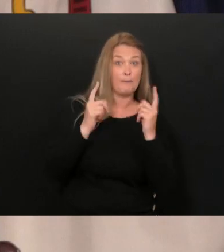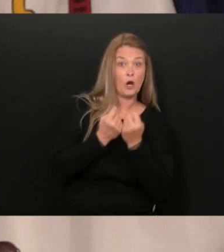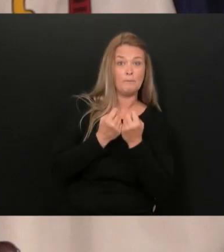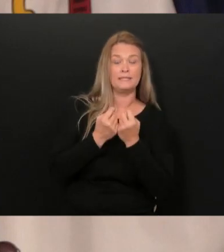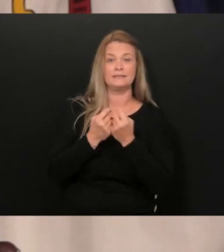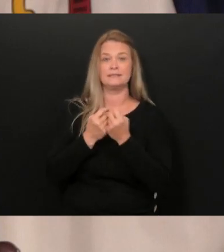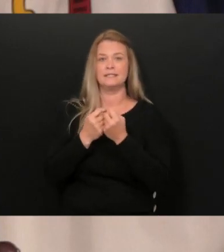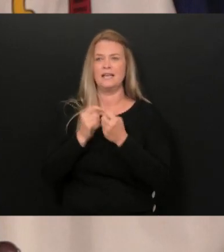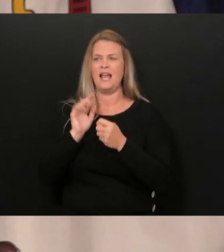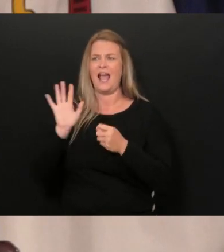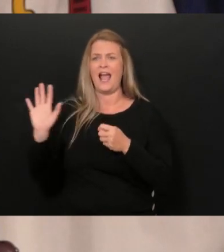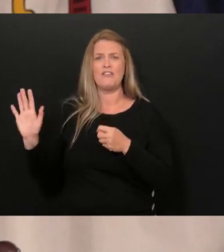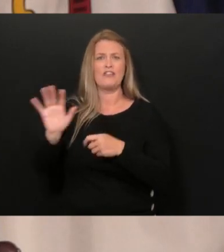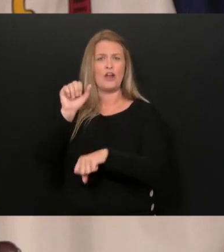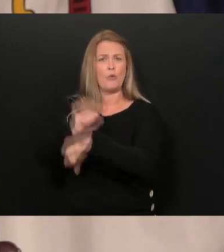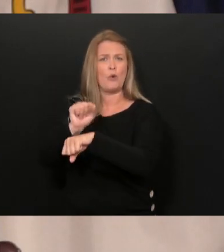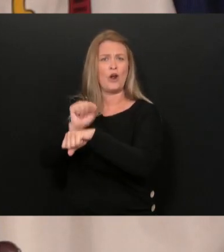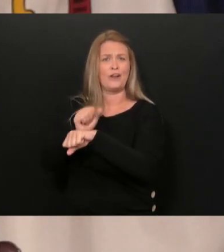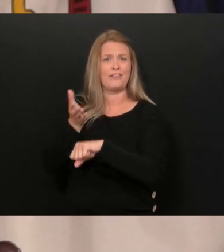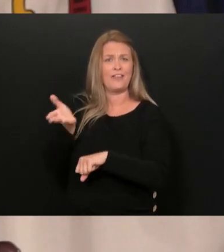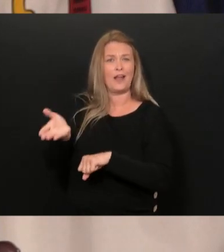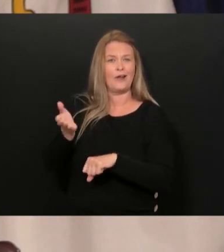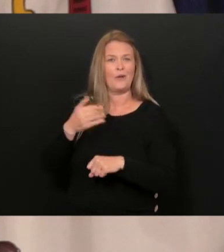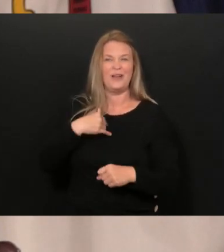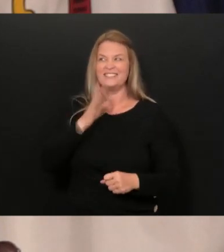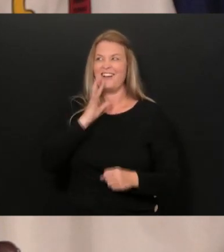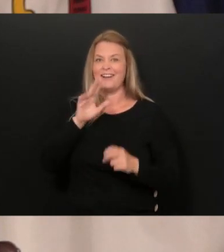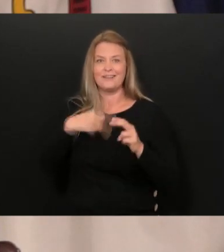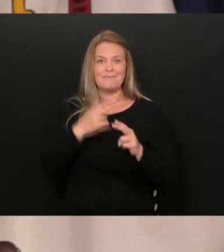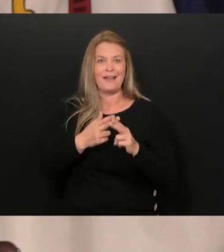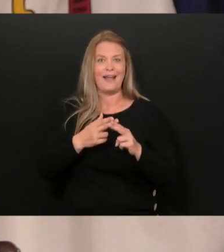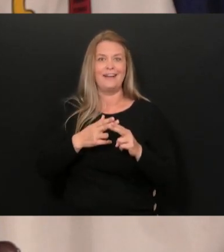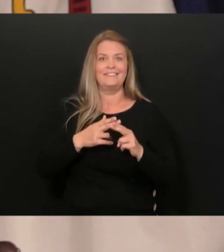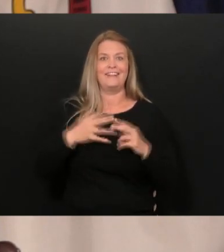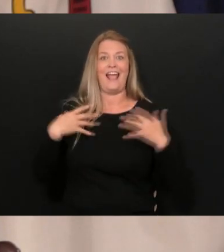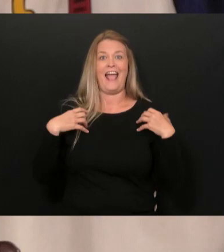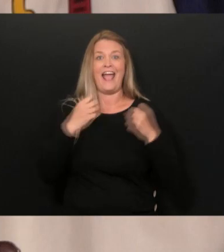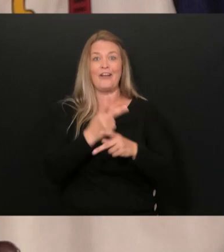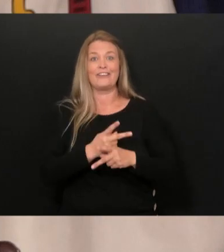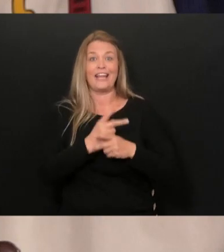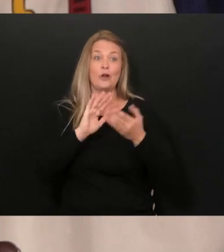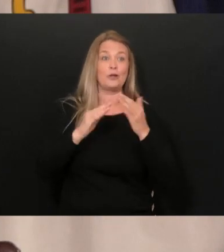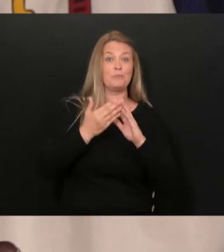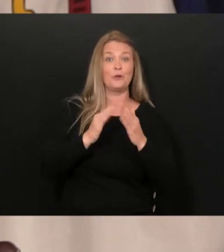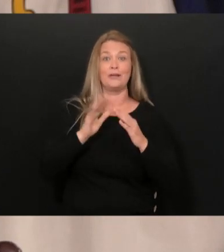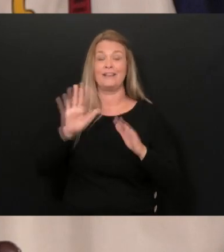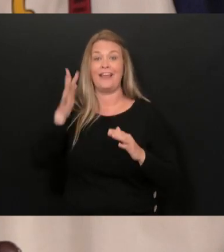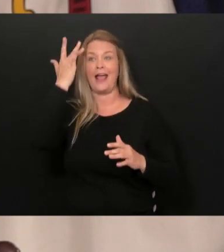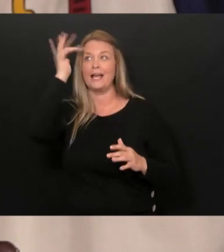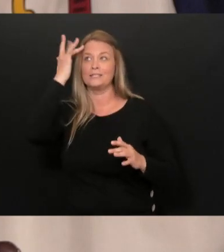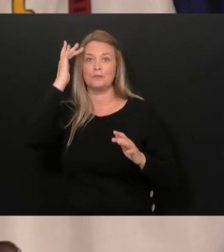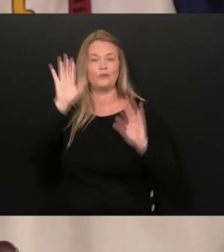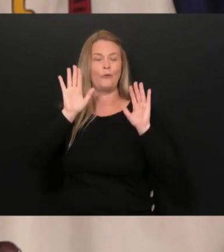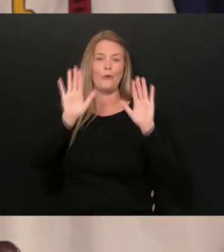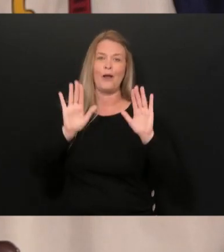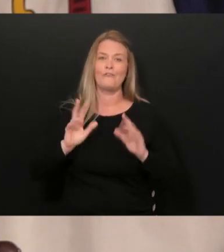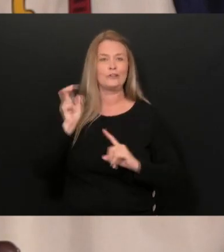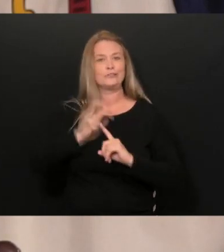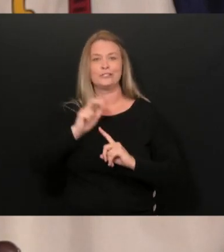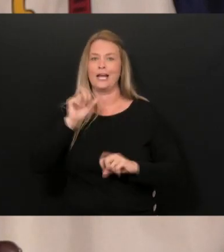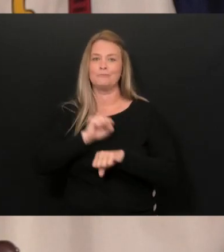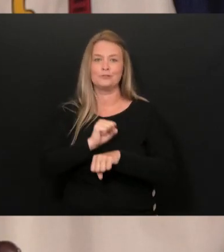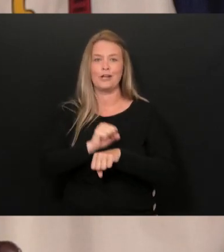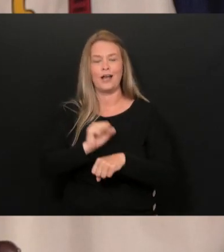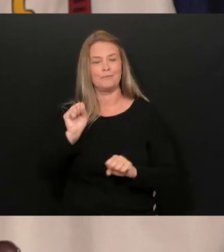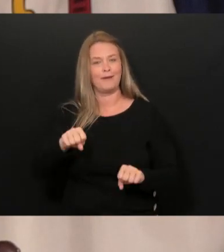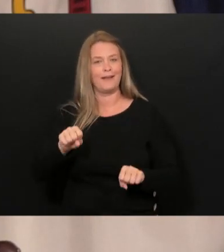they're doing. We talk about our experts and all the healthcare community and all that, and they're doing fabulous. They're fabulous beyond belief, and whether